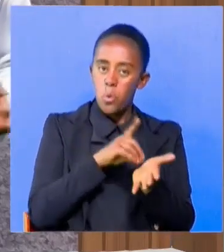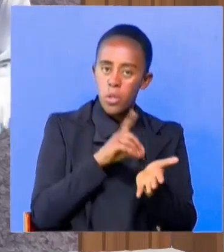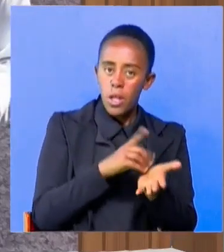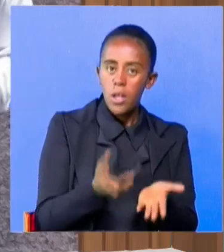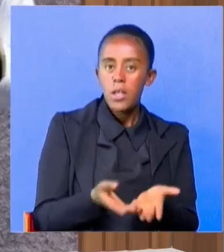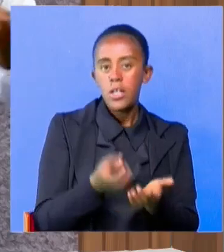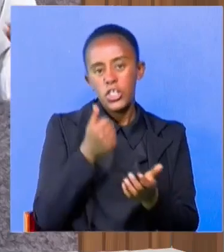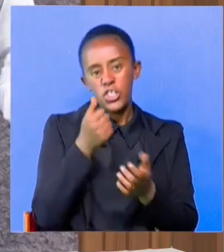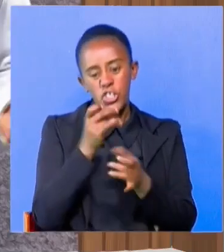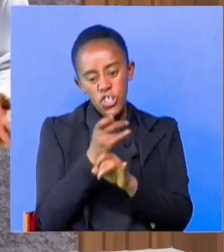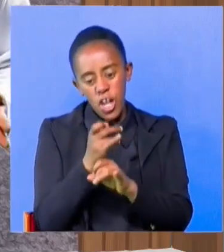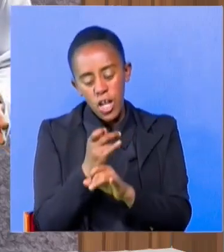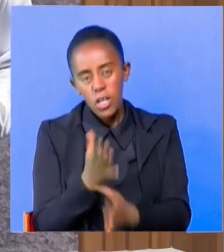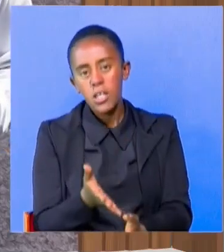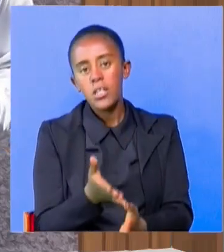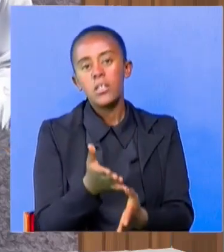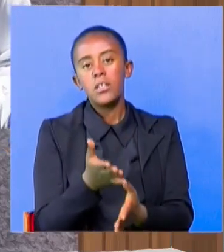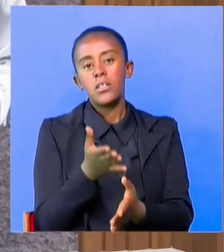an engineer,